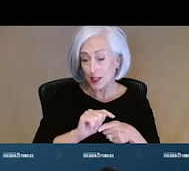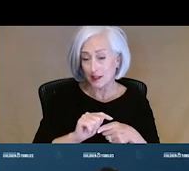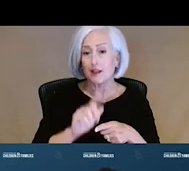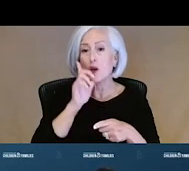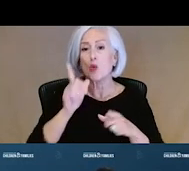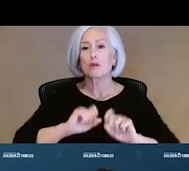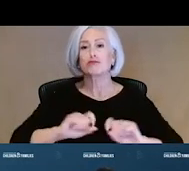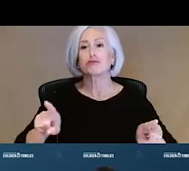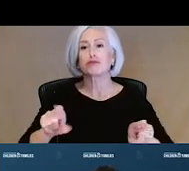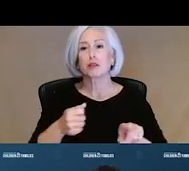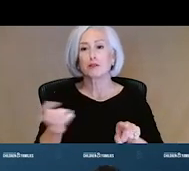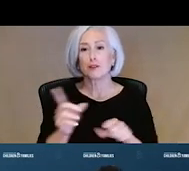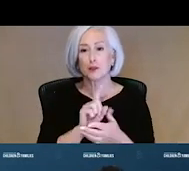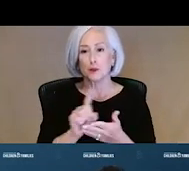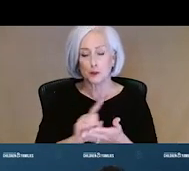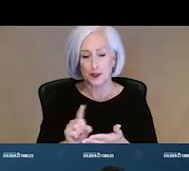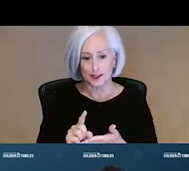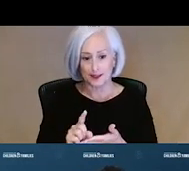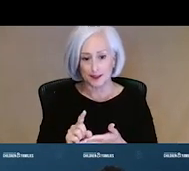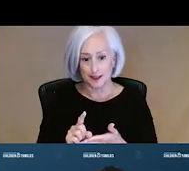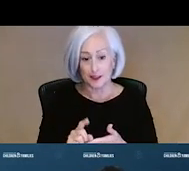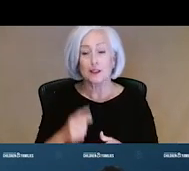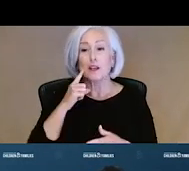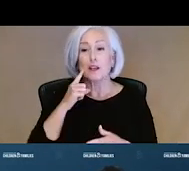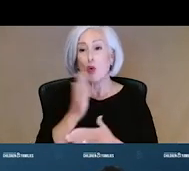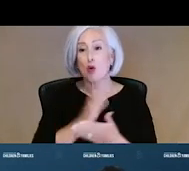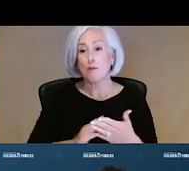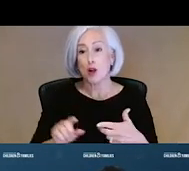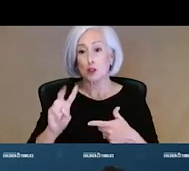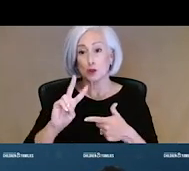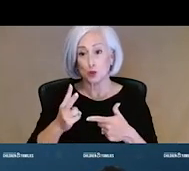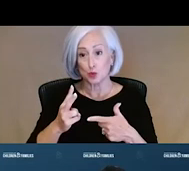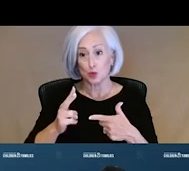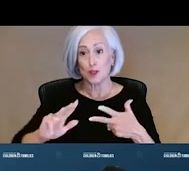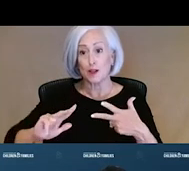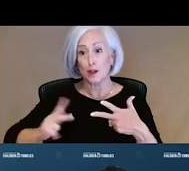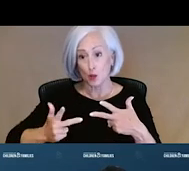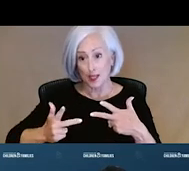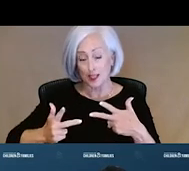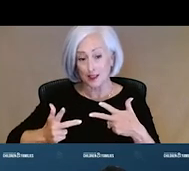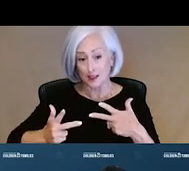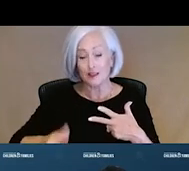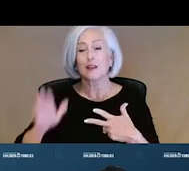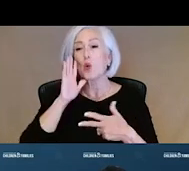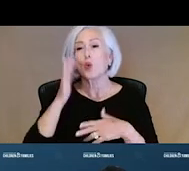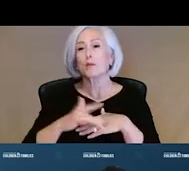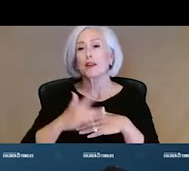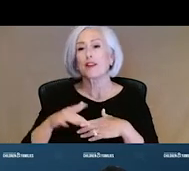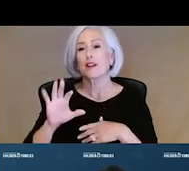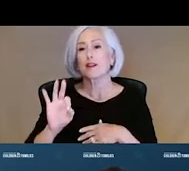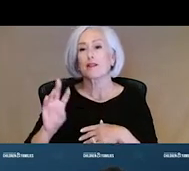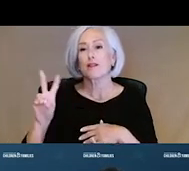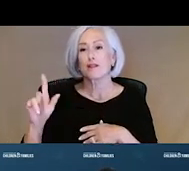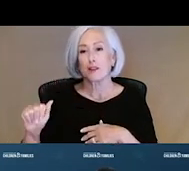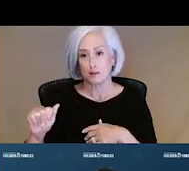thing with modules 2 and 3. We will have those available on the FVPSA website as well. So please take note of your